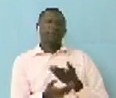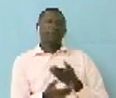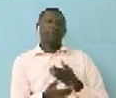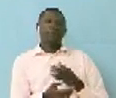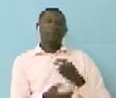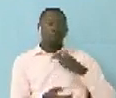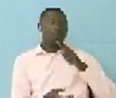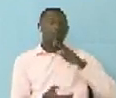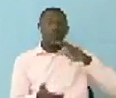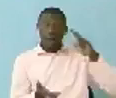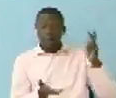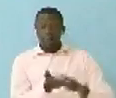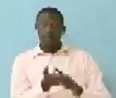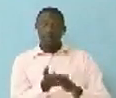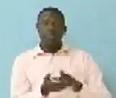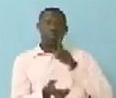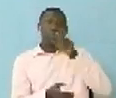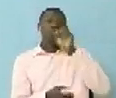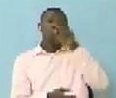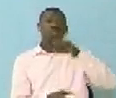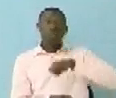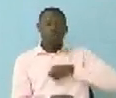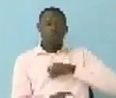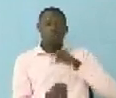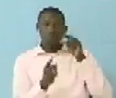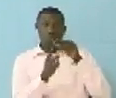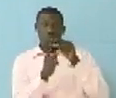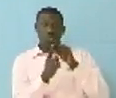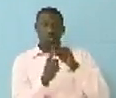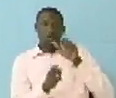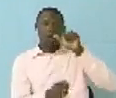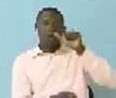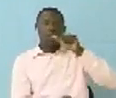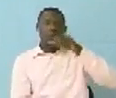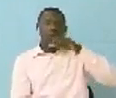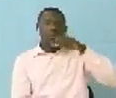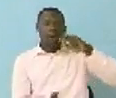was approved. Your own word, approved by the president.